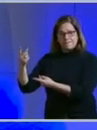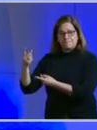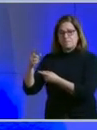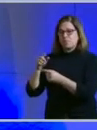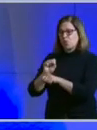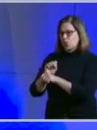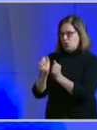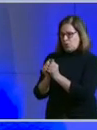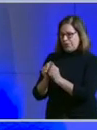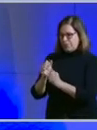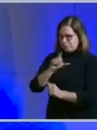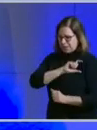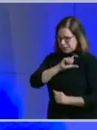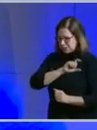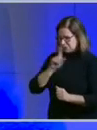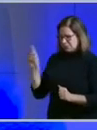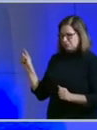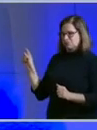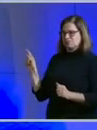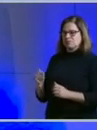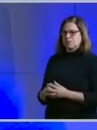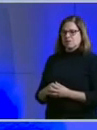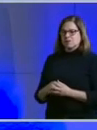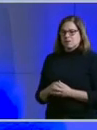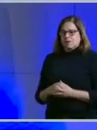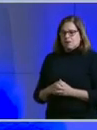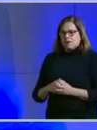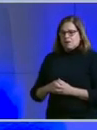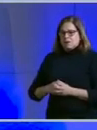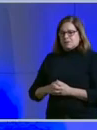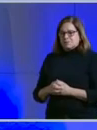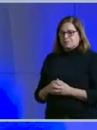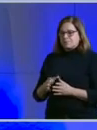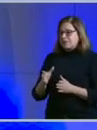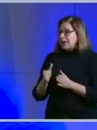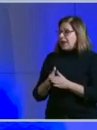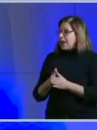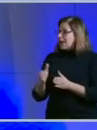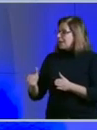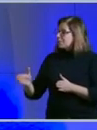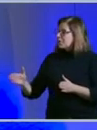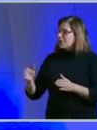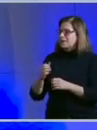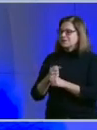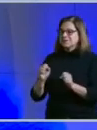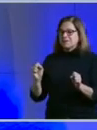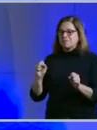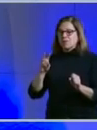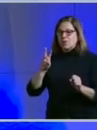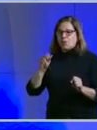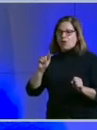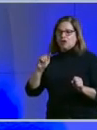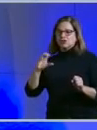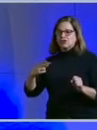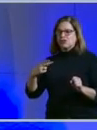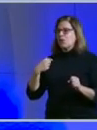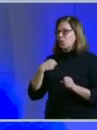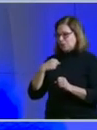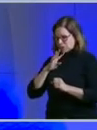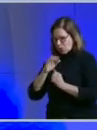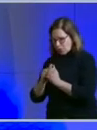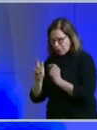the ONES office, the Office of Neighborhood Safety and Engagement. And that's an office that brings wraparound services to